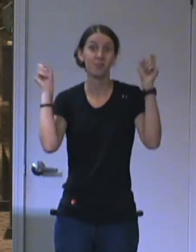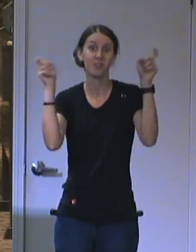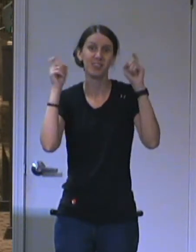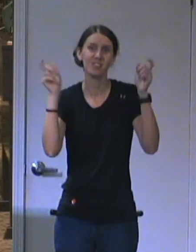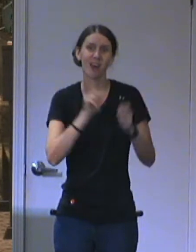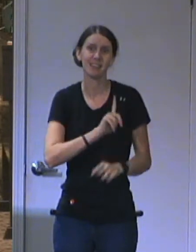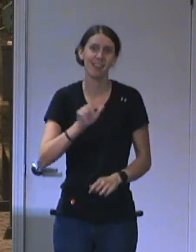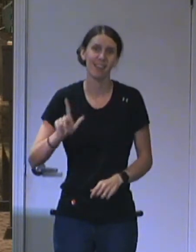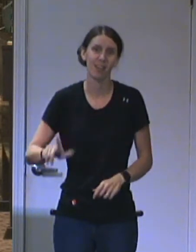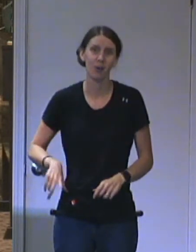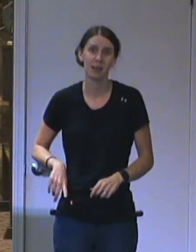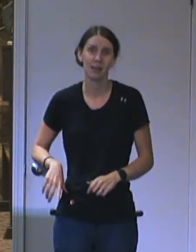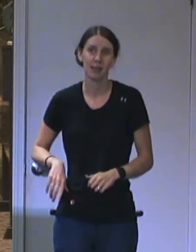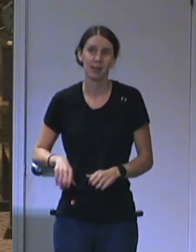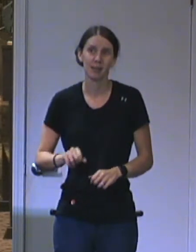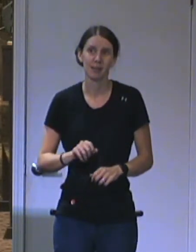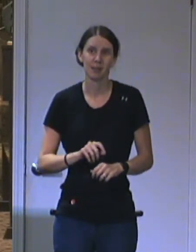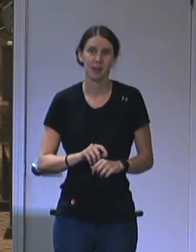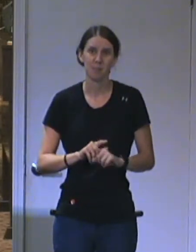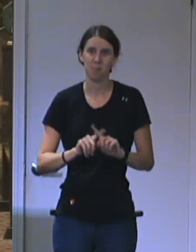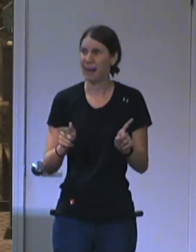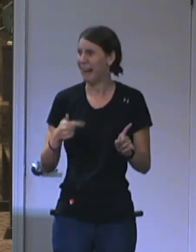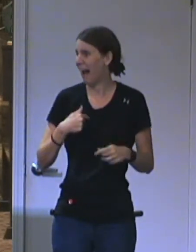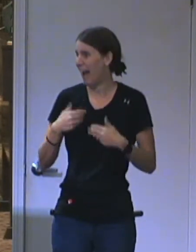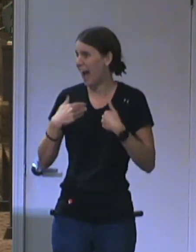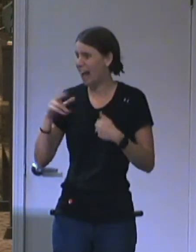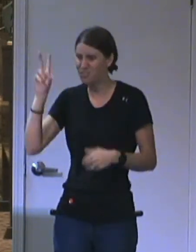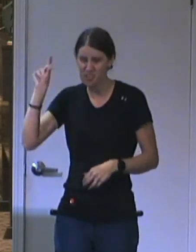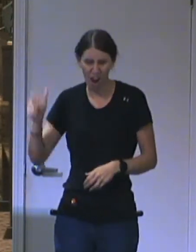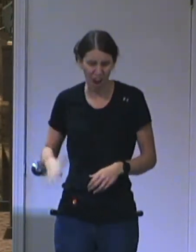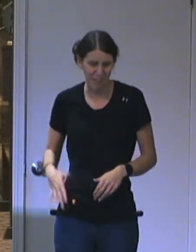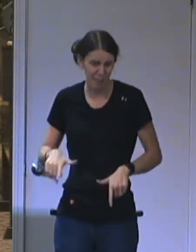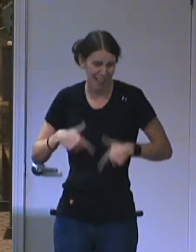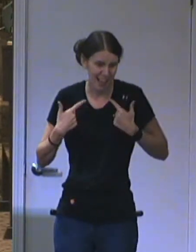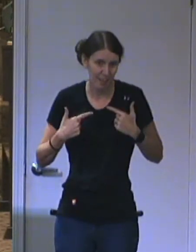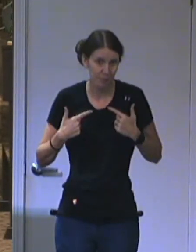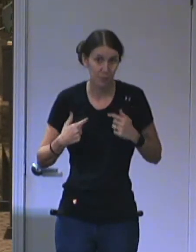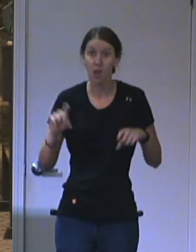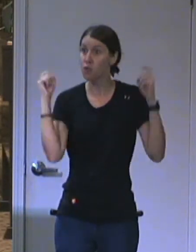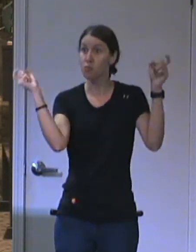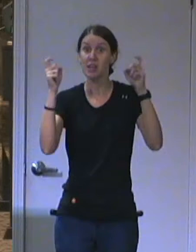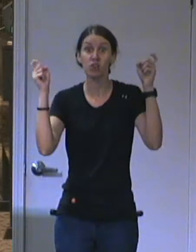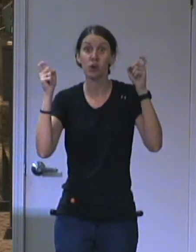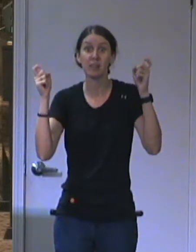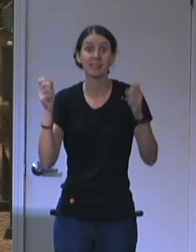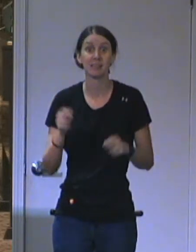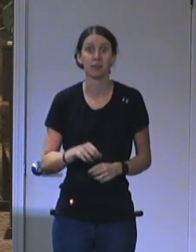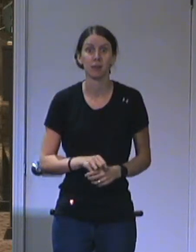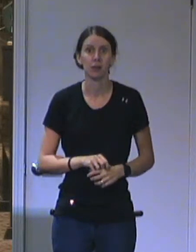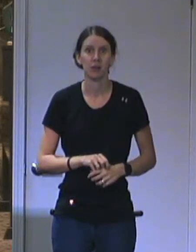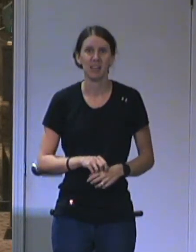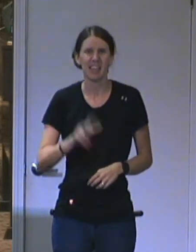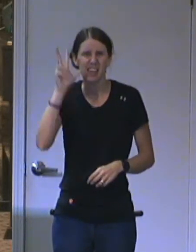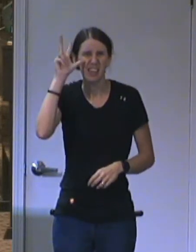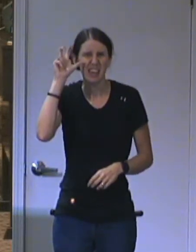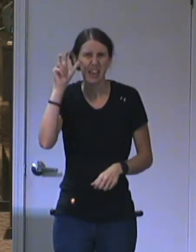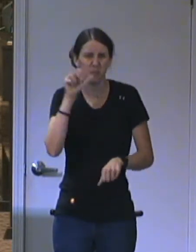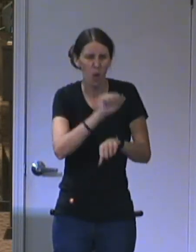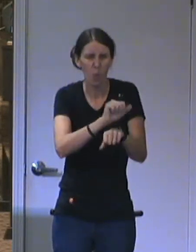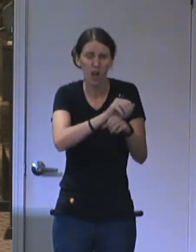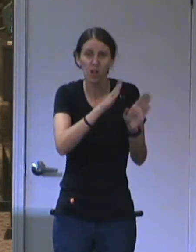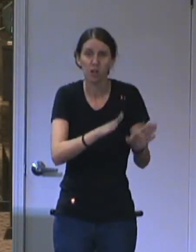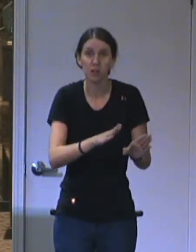Rejoice in the Lord, but I got dogs in my life. Rejoice in the Lord, but I've got evil workers in my life. He says, rejoice in the Lord